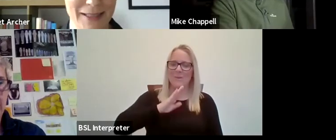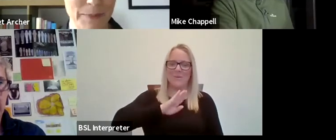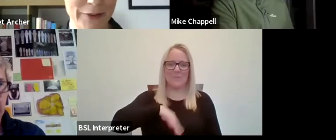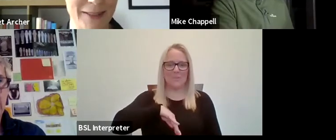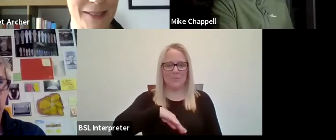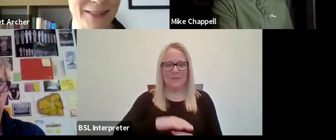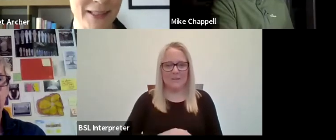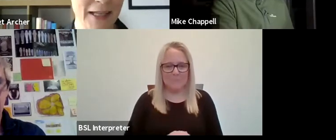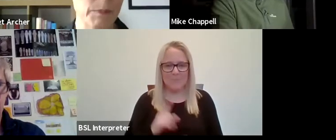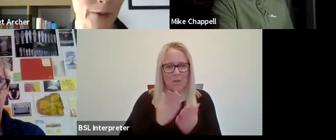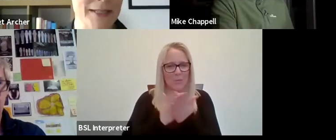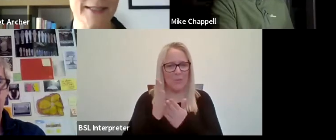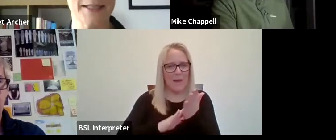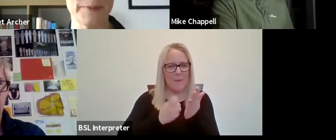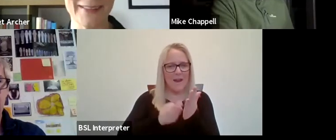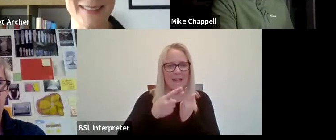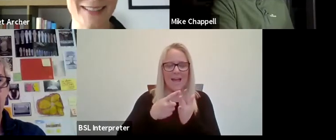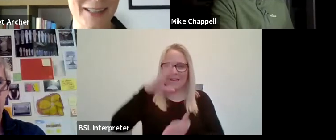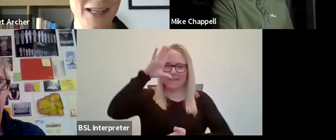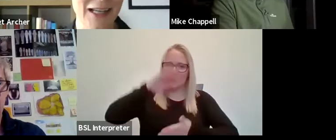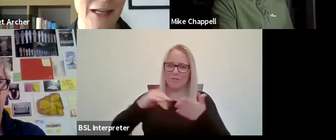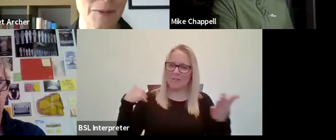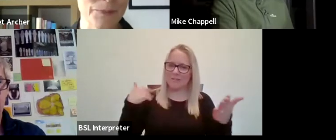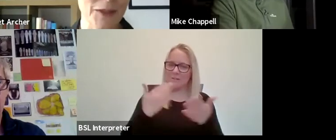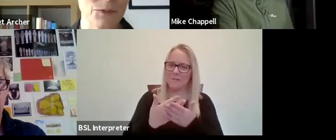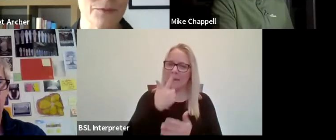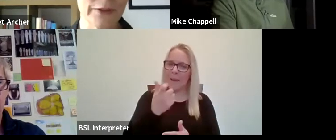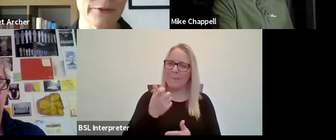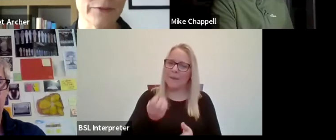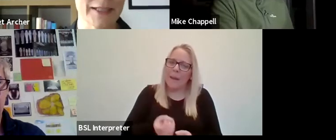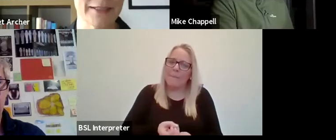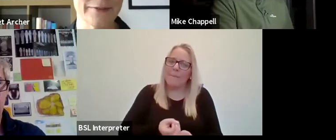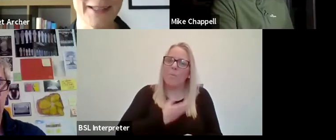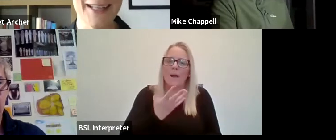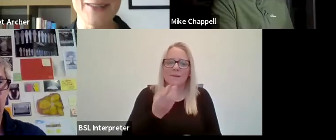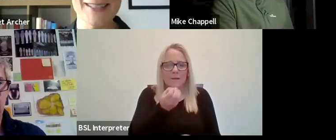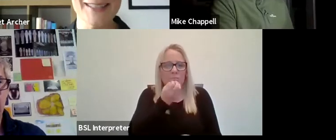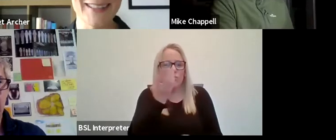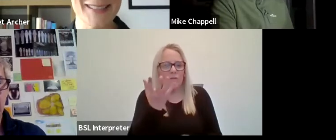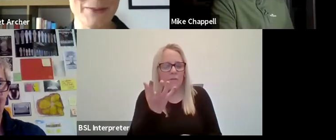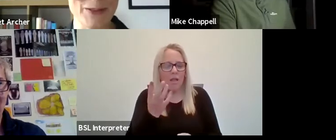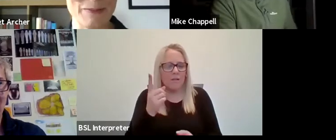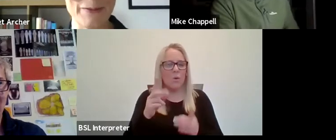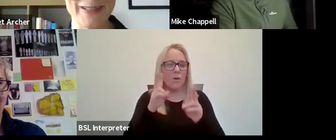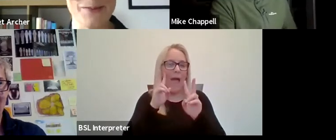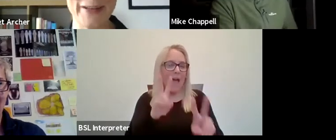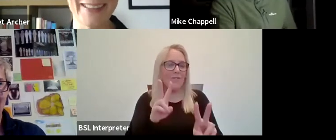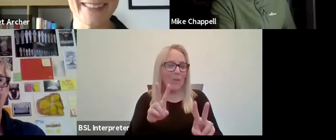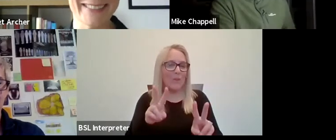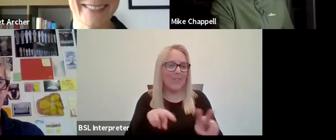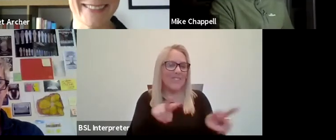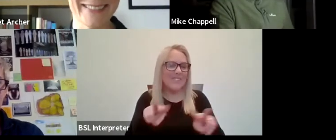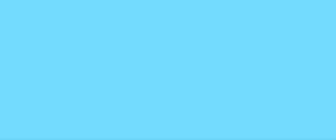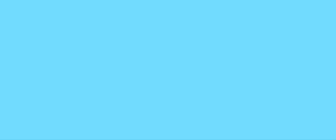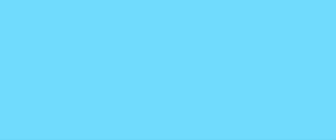that experience, and a poetic experience that was very reflective. So let's have a look at Beverly's work.